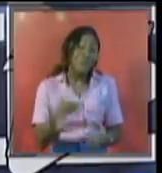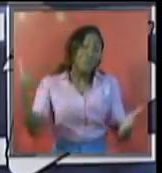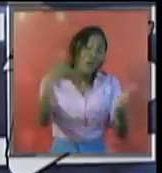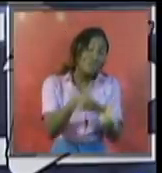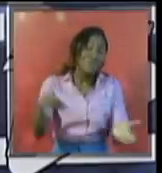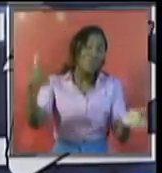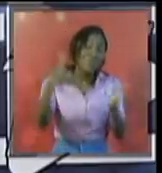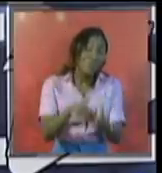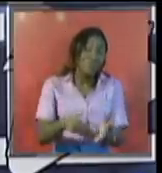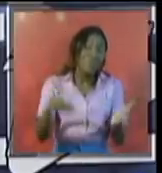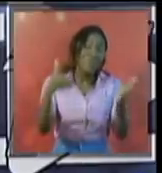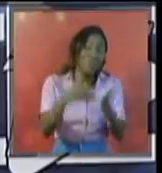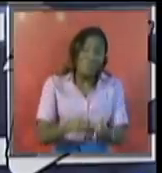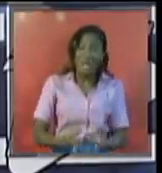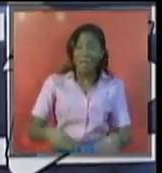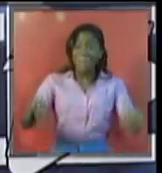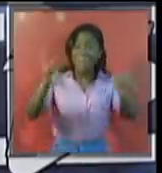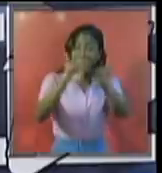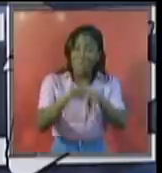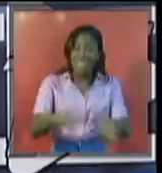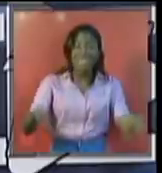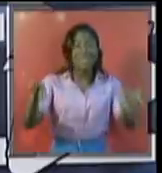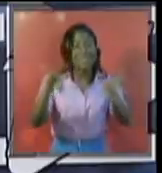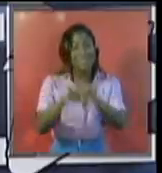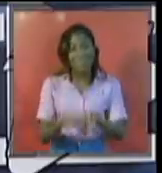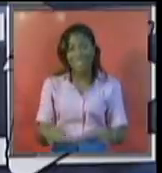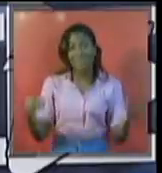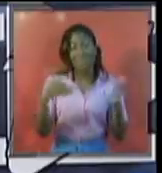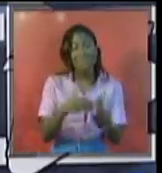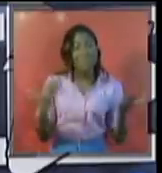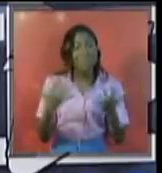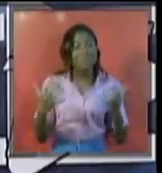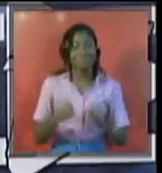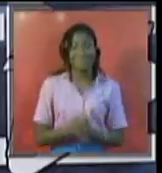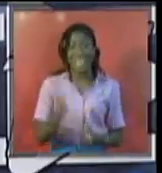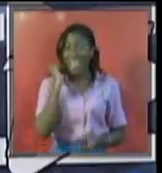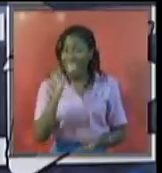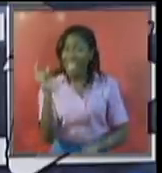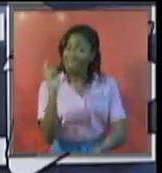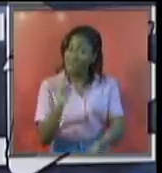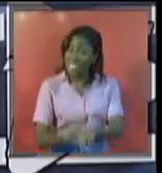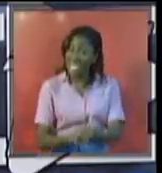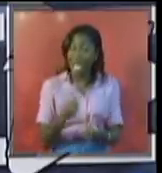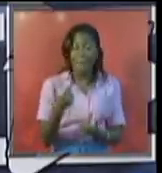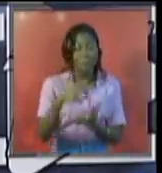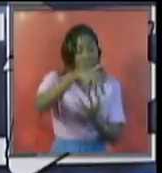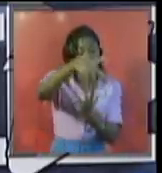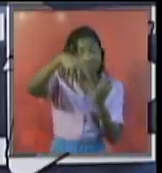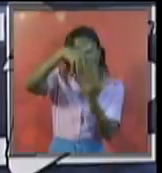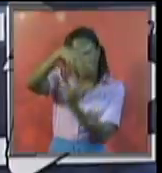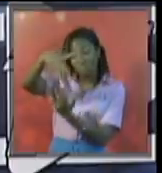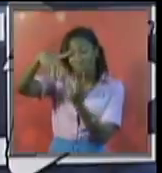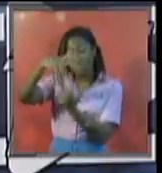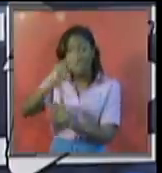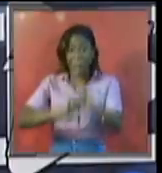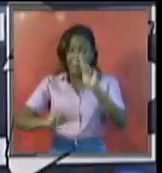The importance has been repeated in the article that the minister shared. Each time we have contact between networks, we